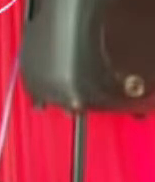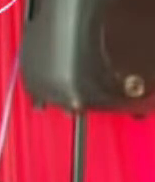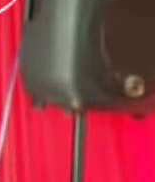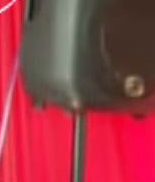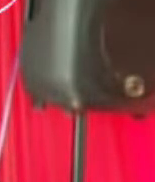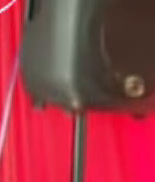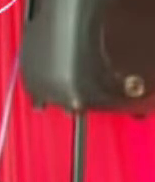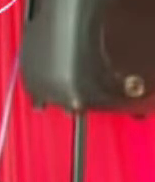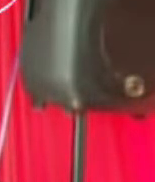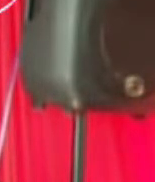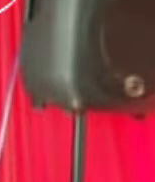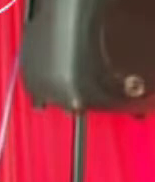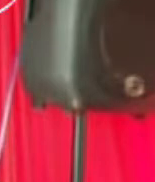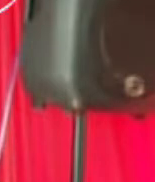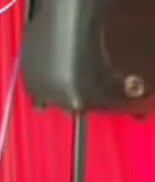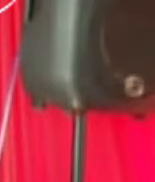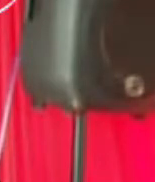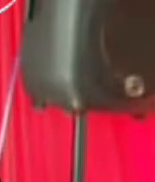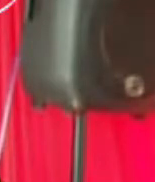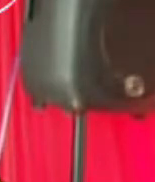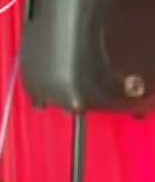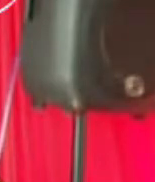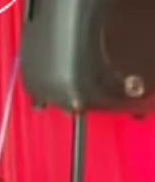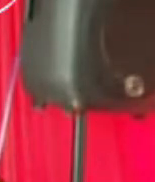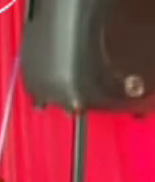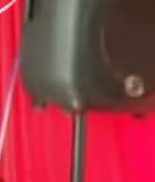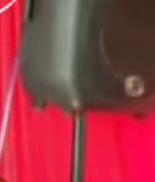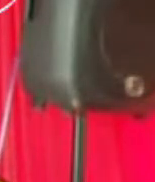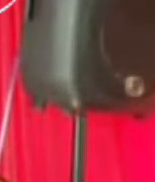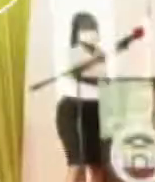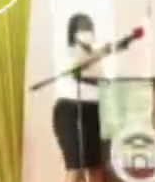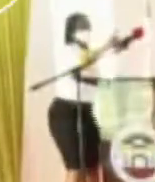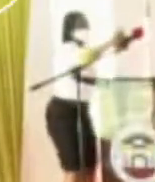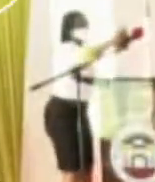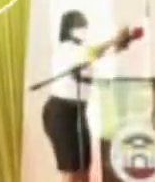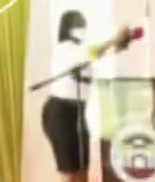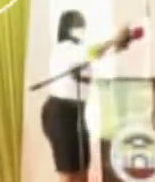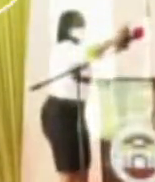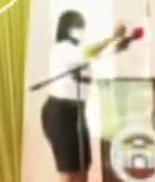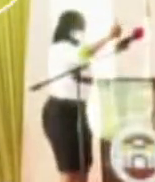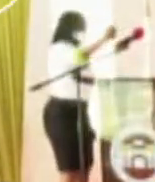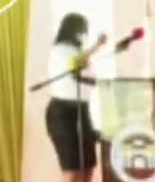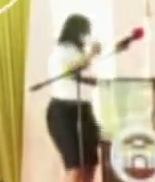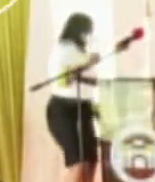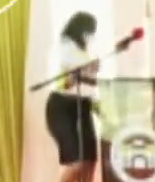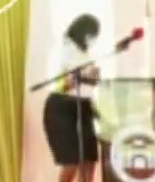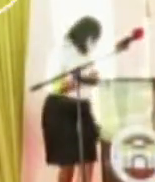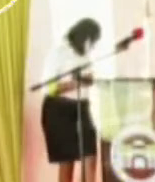Technology. Thank you.